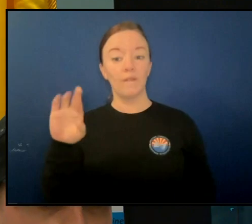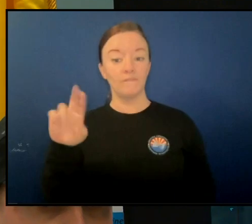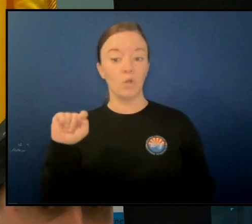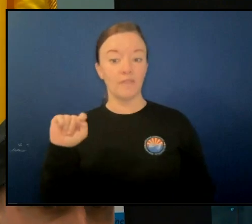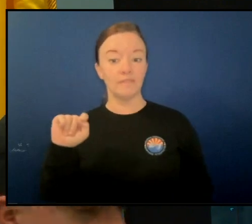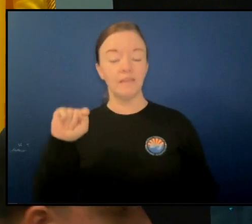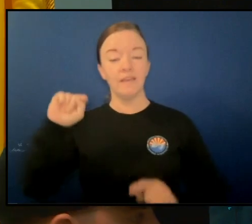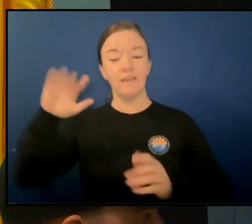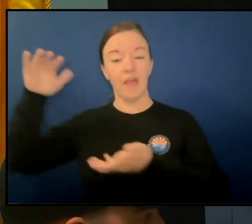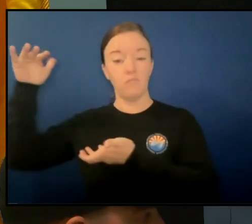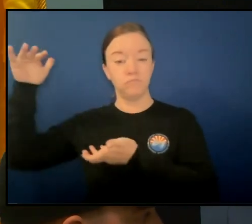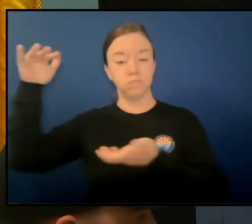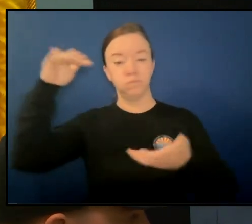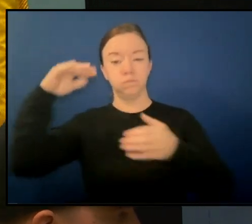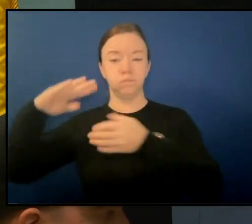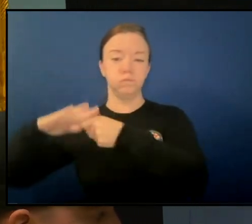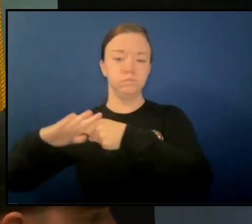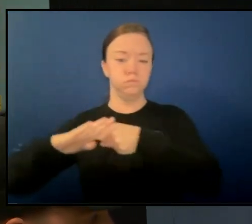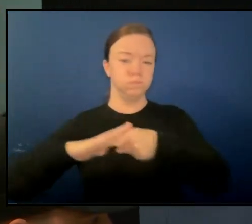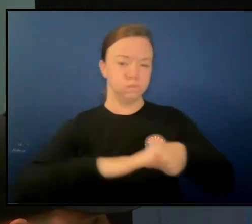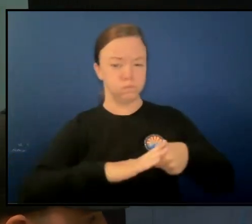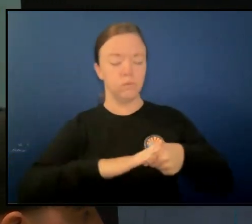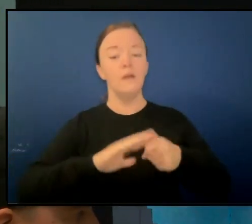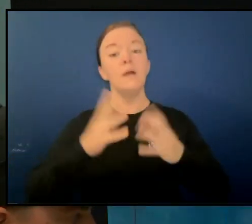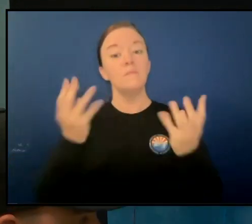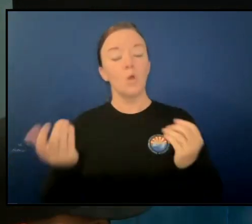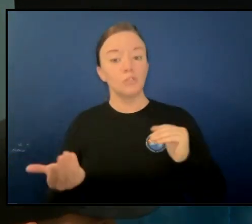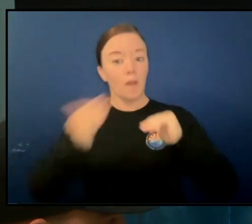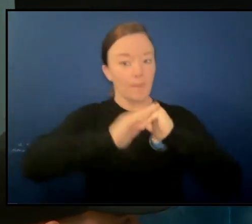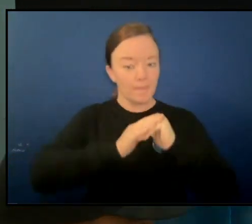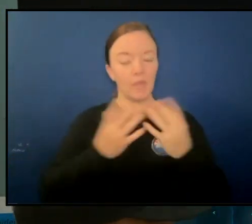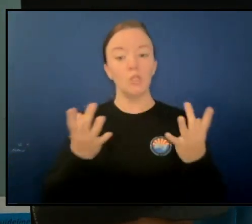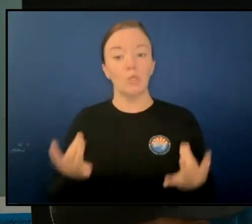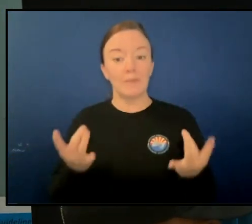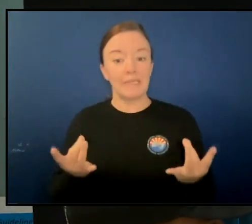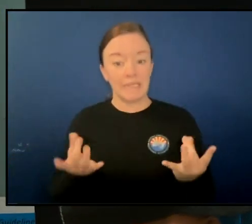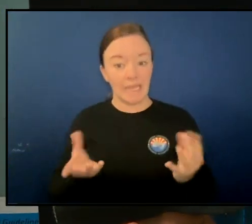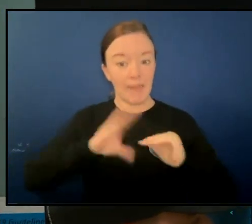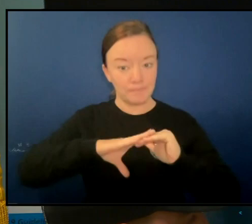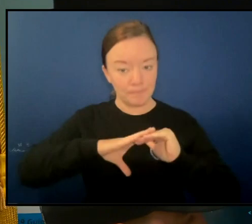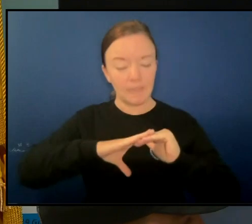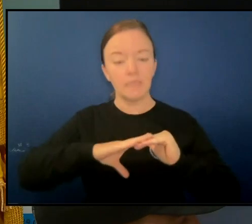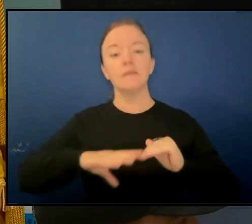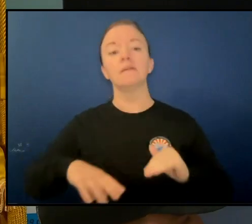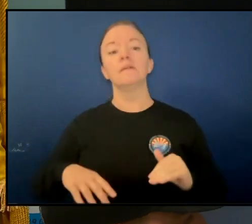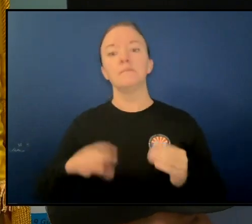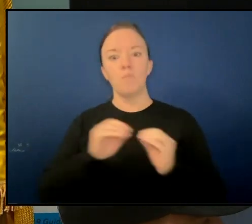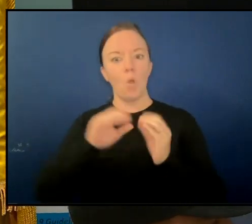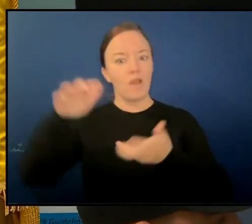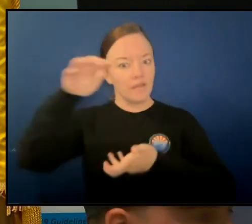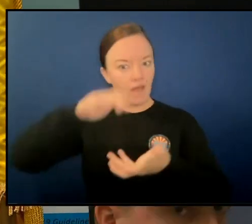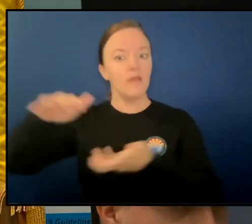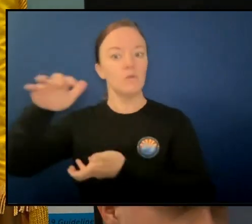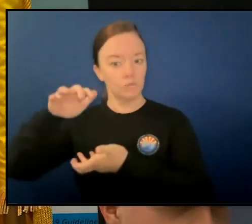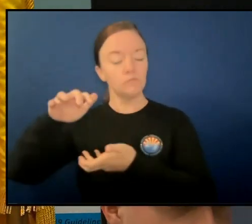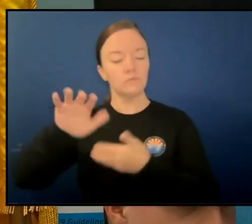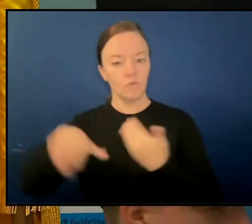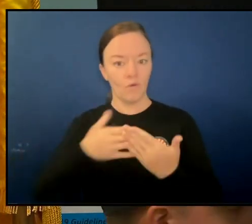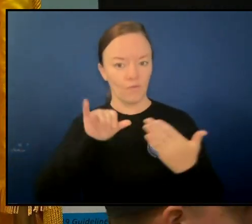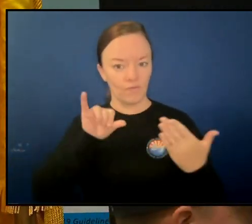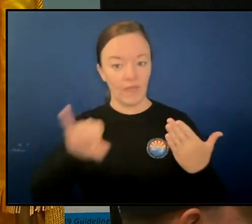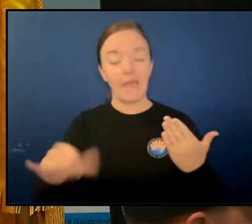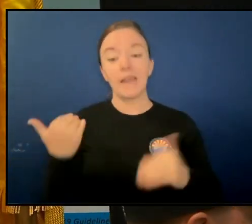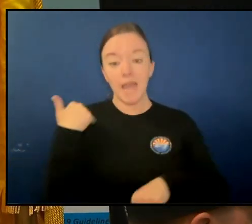more moisture in and increasing our humidities, lowering our temperatures, bringing some more cloud cover. Last night we had a little push of